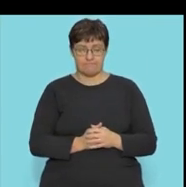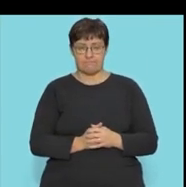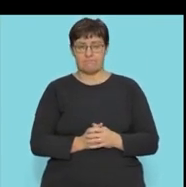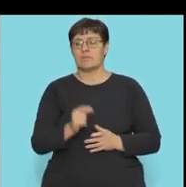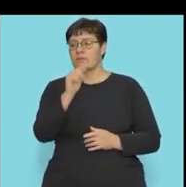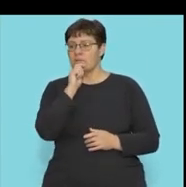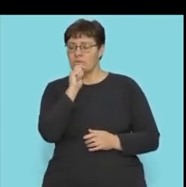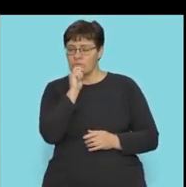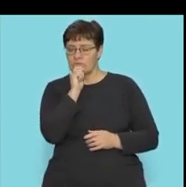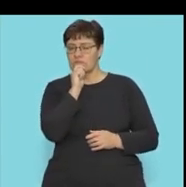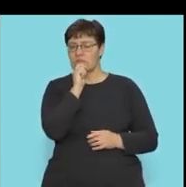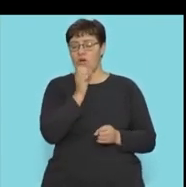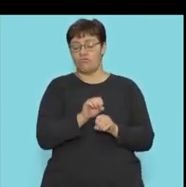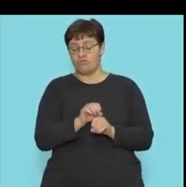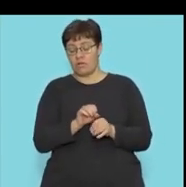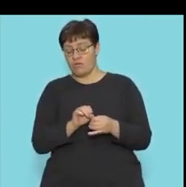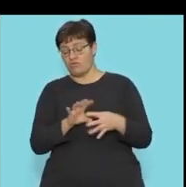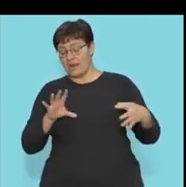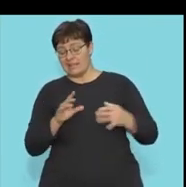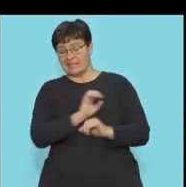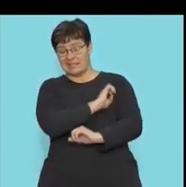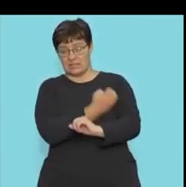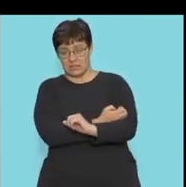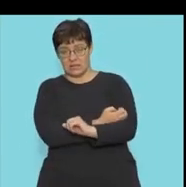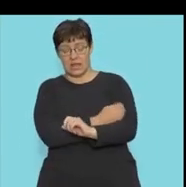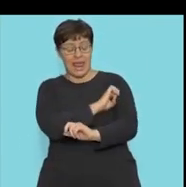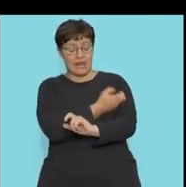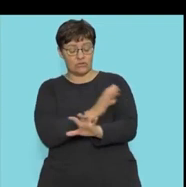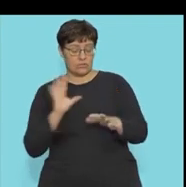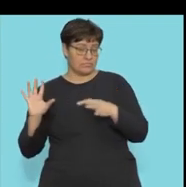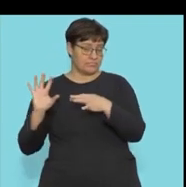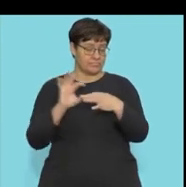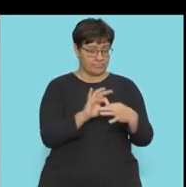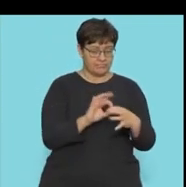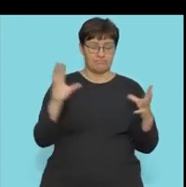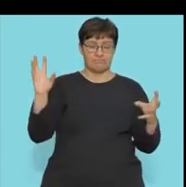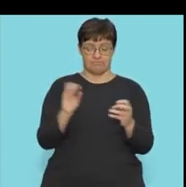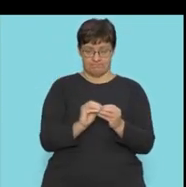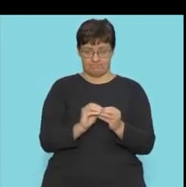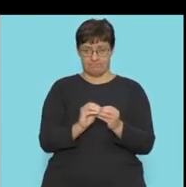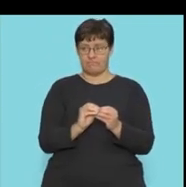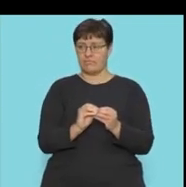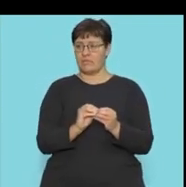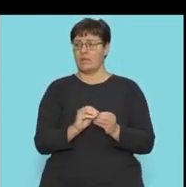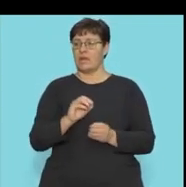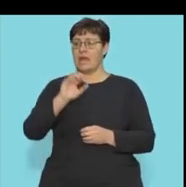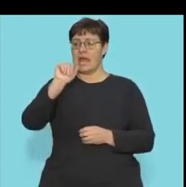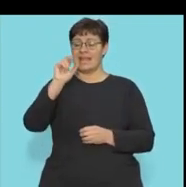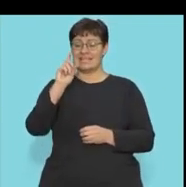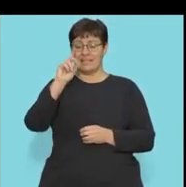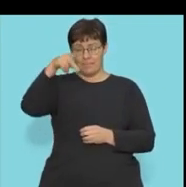find that it uses the released energy, it combines the energy where it takes an